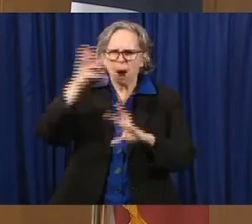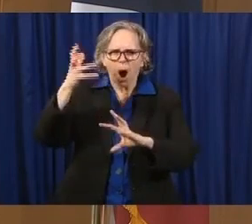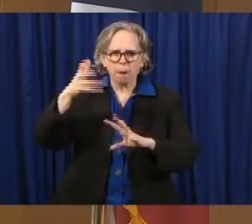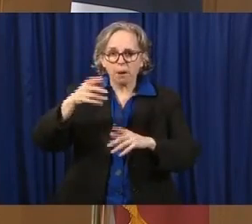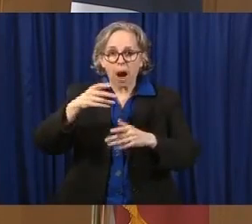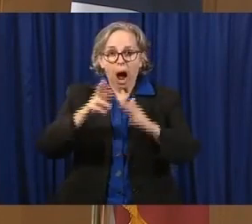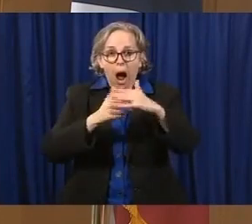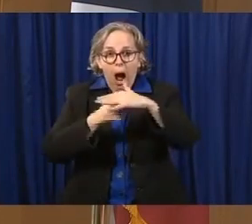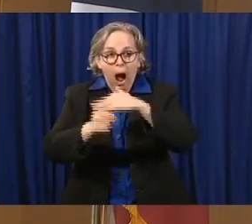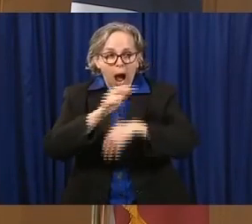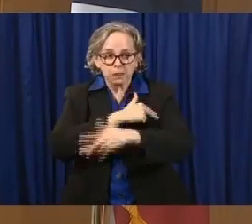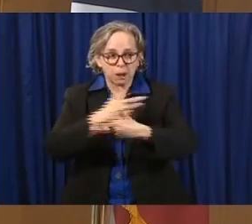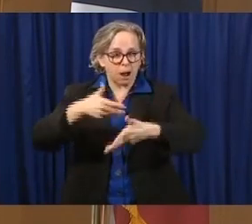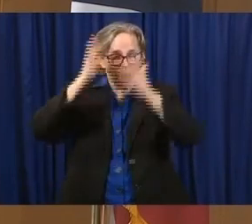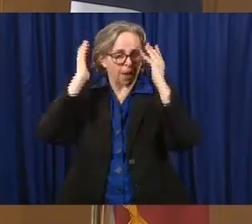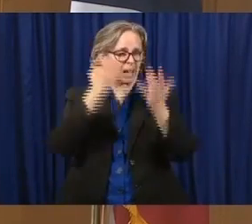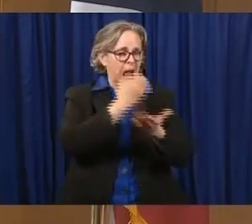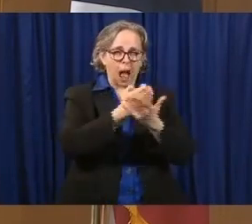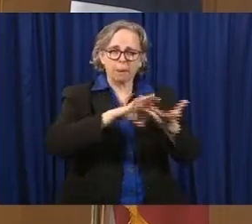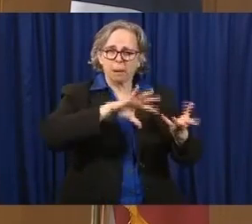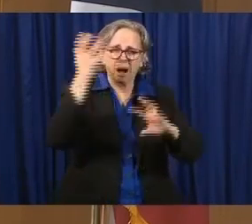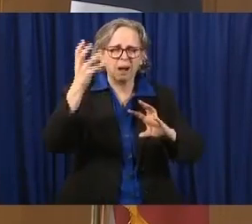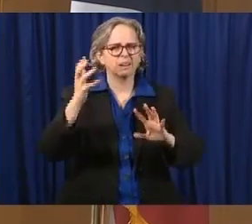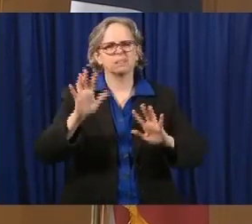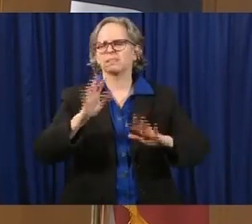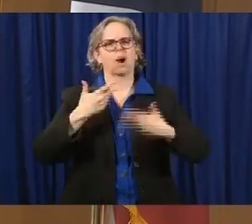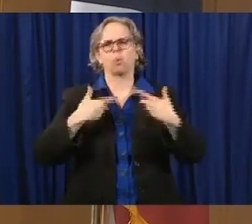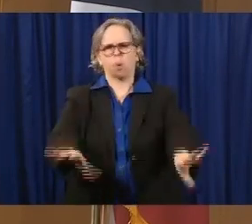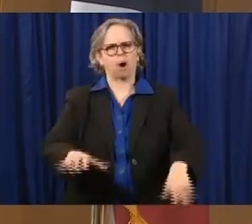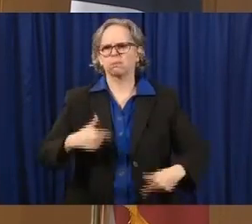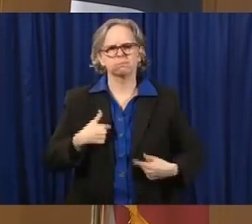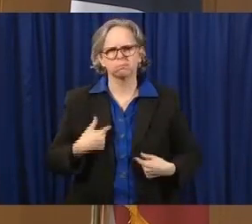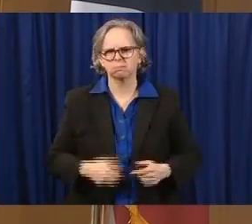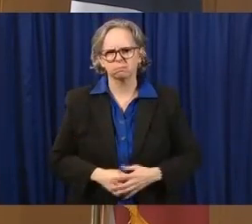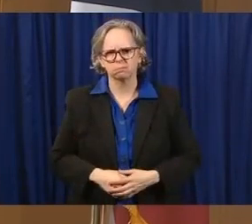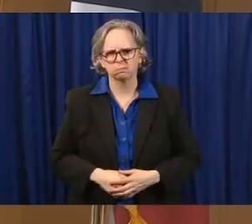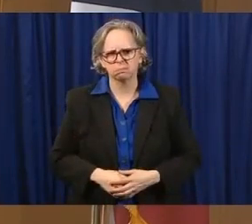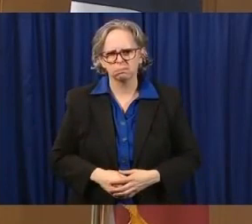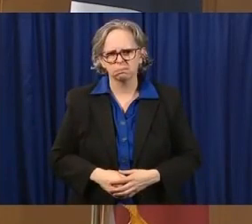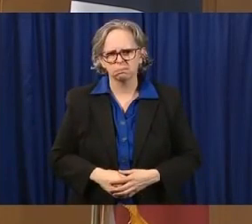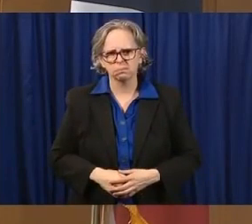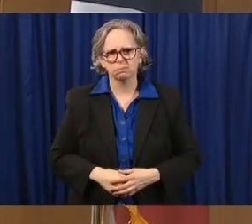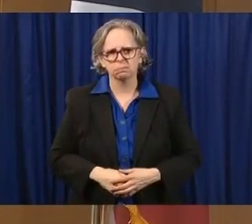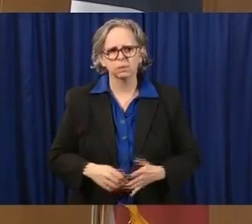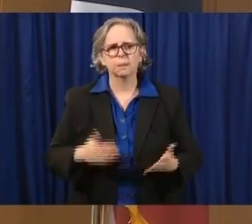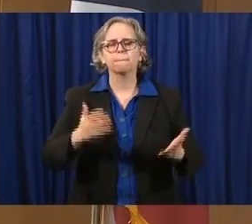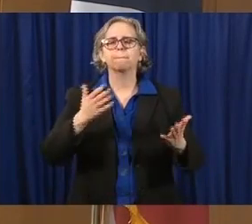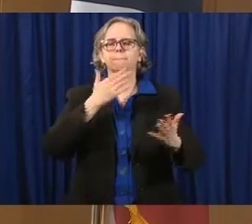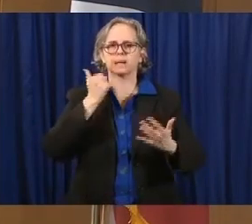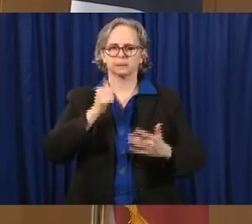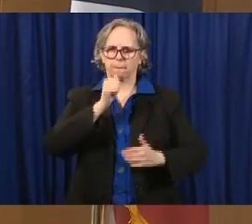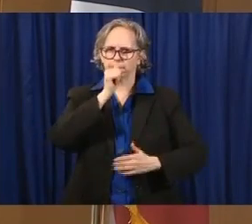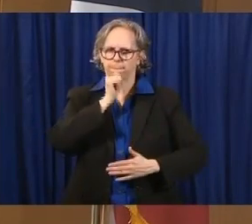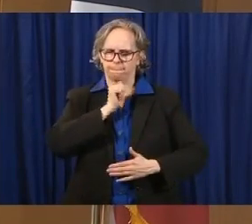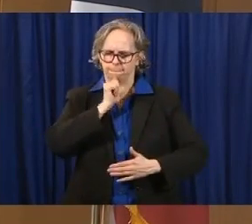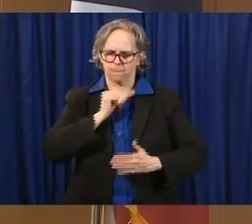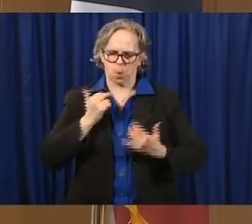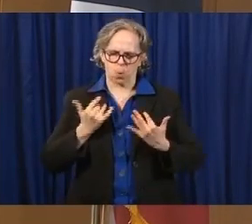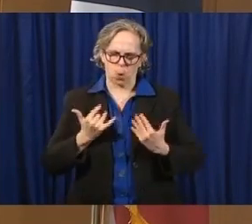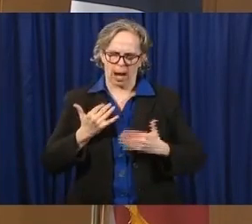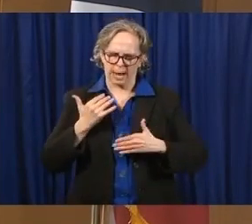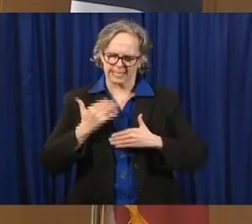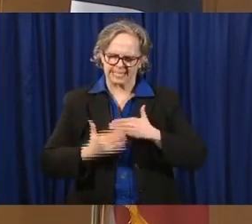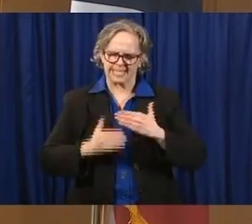in the economy. So the best thing we can do is get this right, lay out what our steps are. And I've talked about some of the